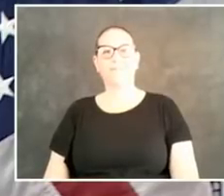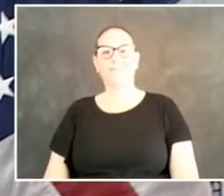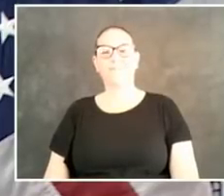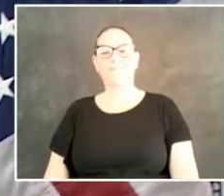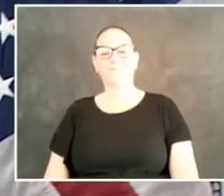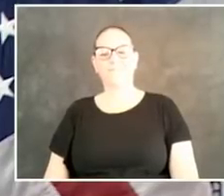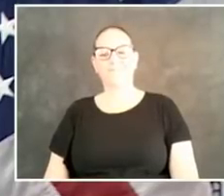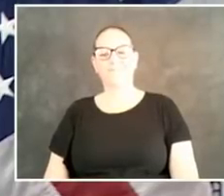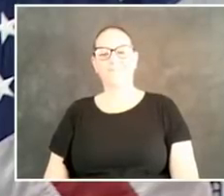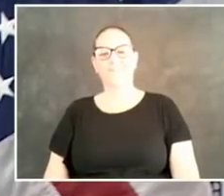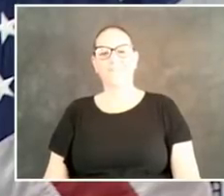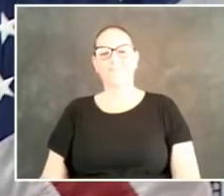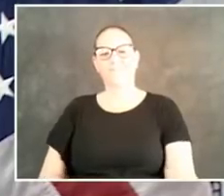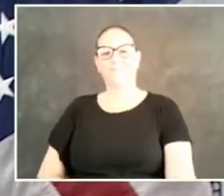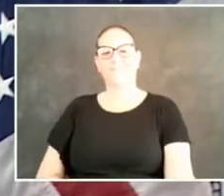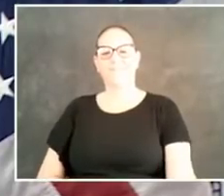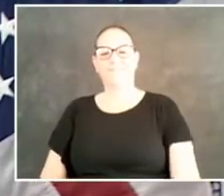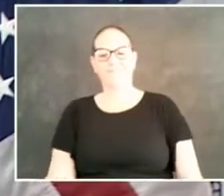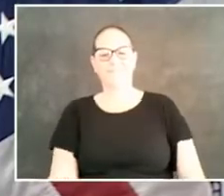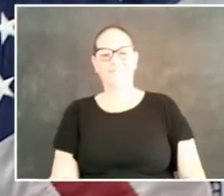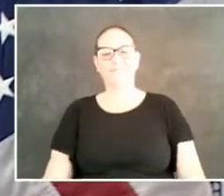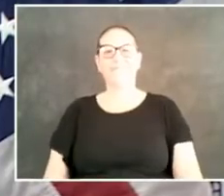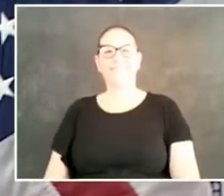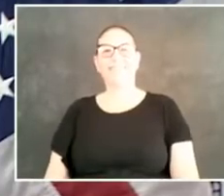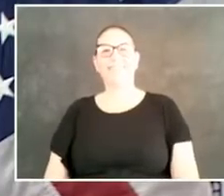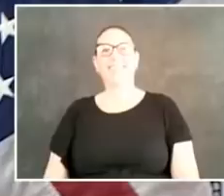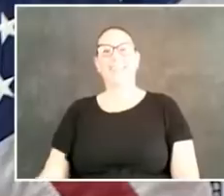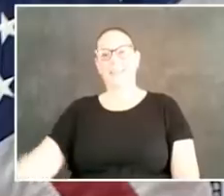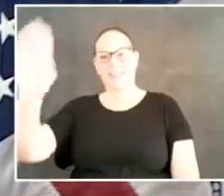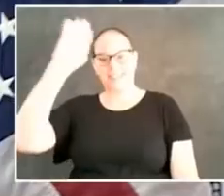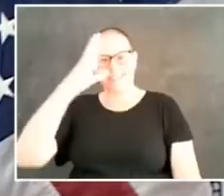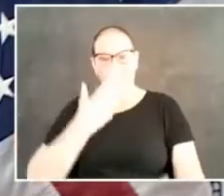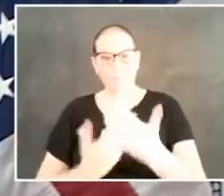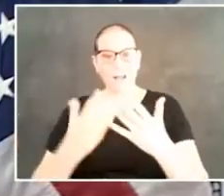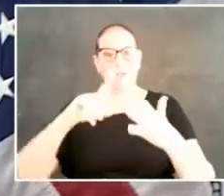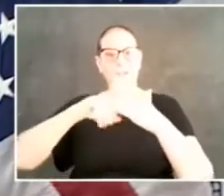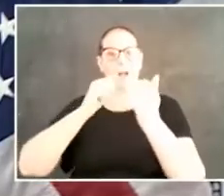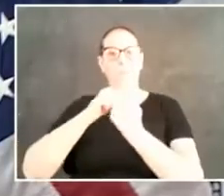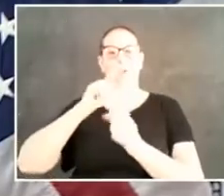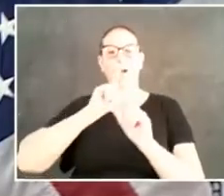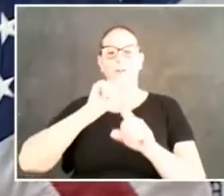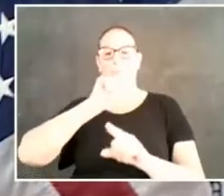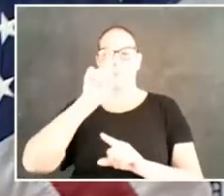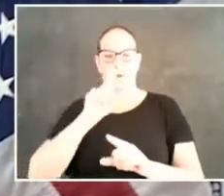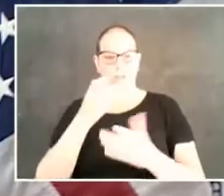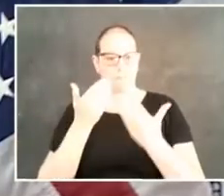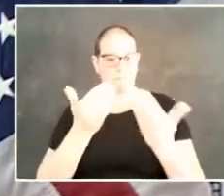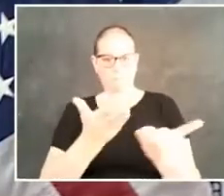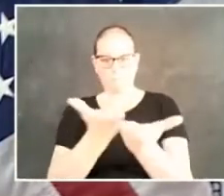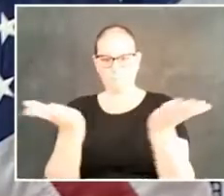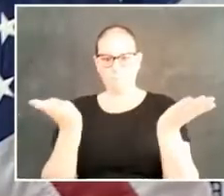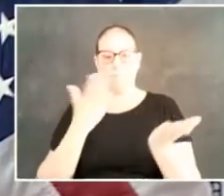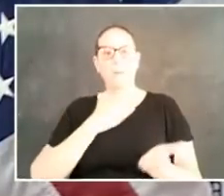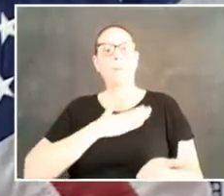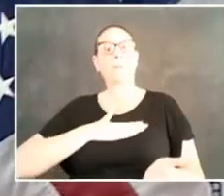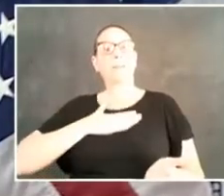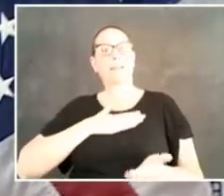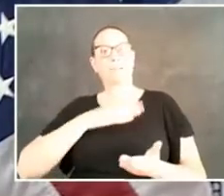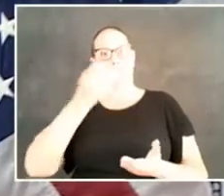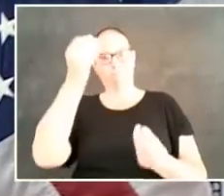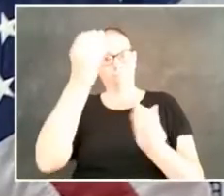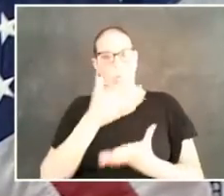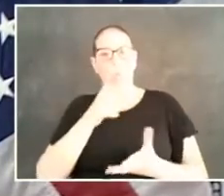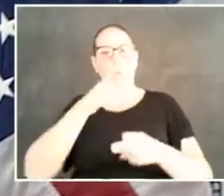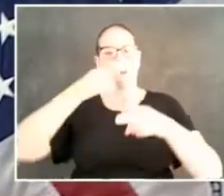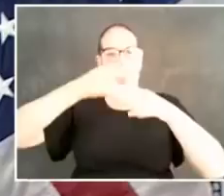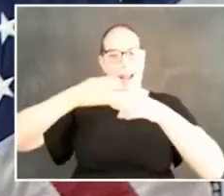media. And I always like to remind people, please remind me of the name and outlet of each journalist. We'll